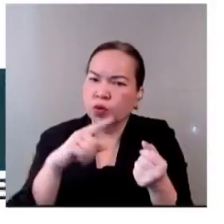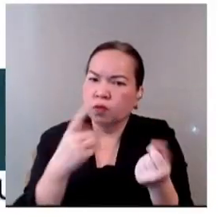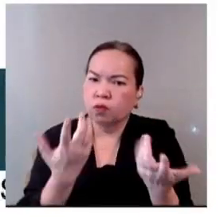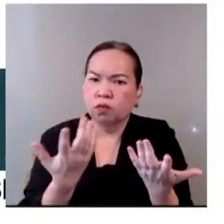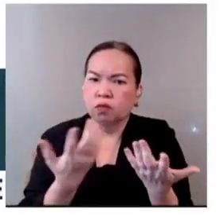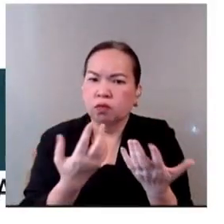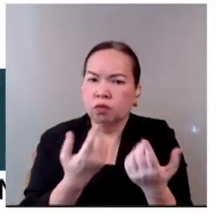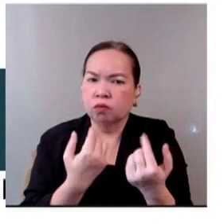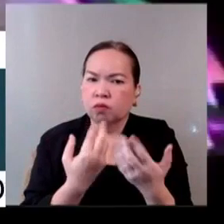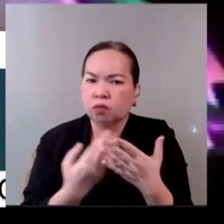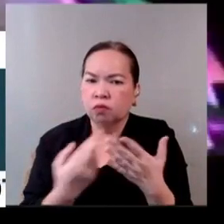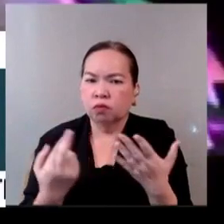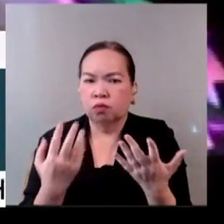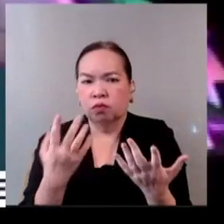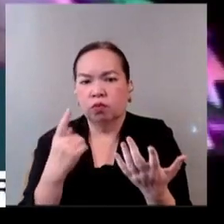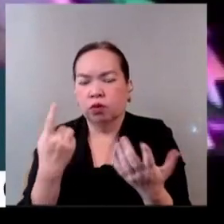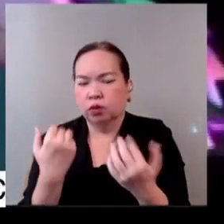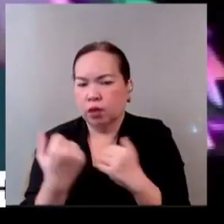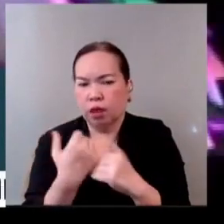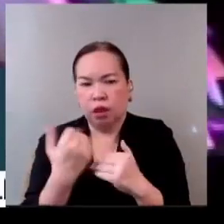po ng SM&I.